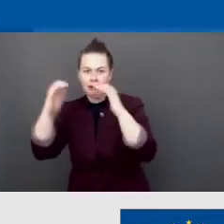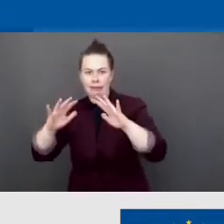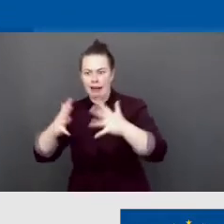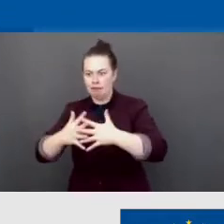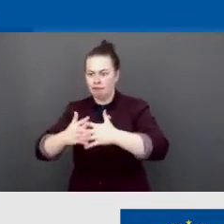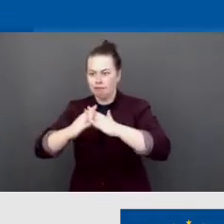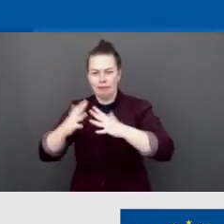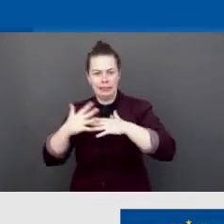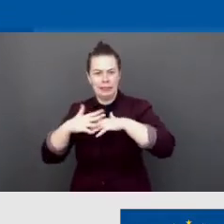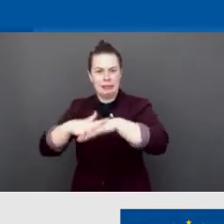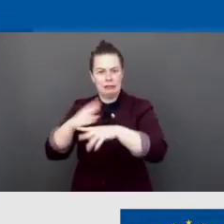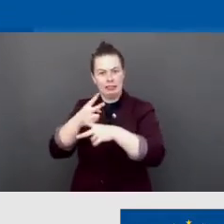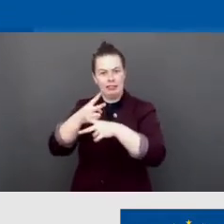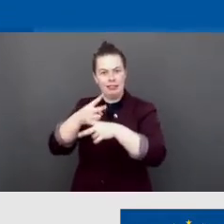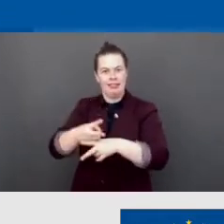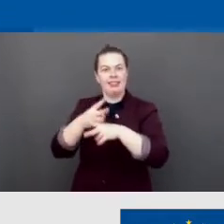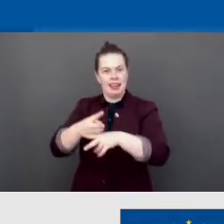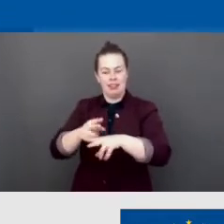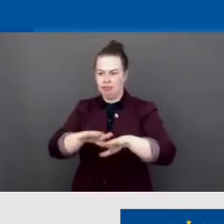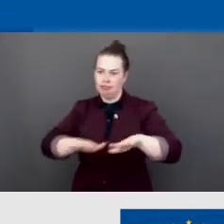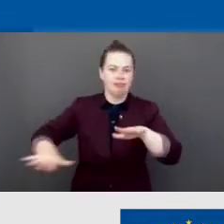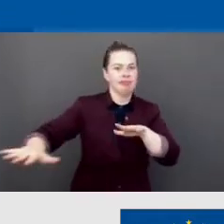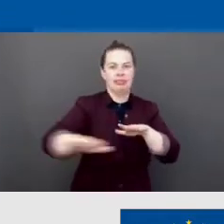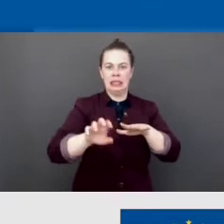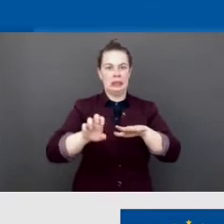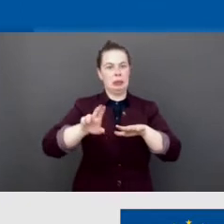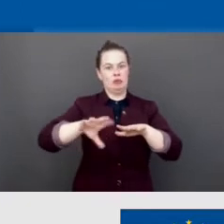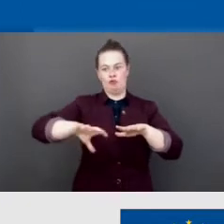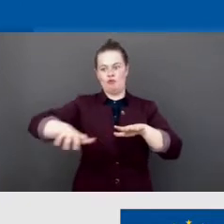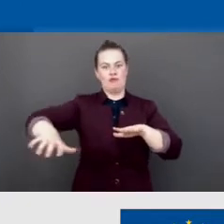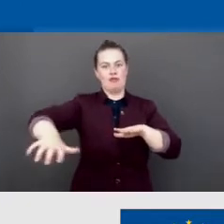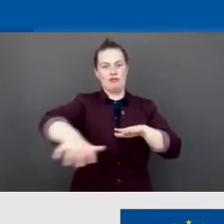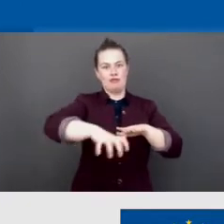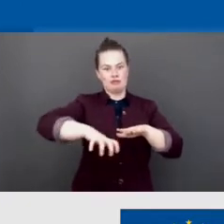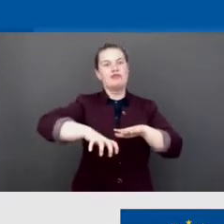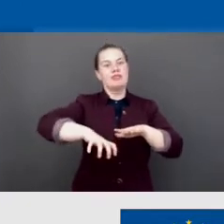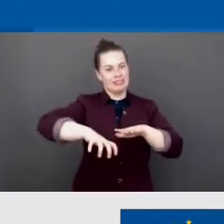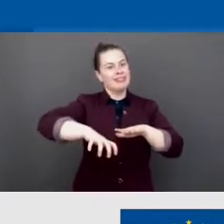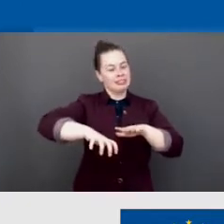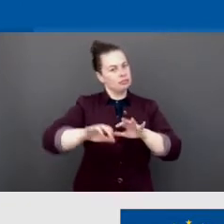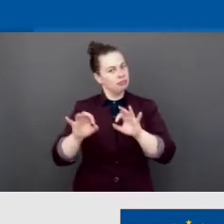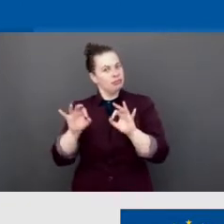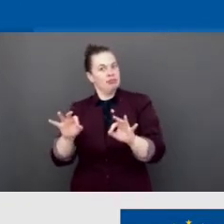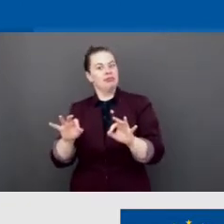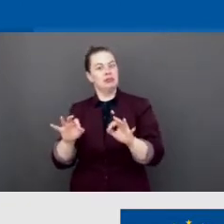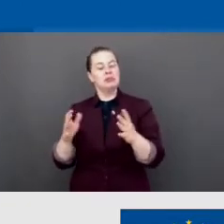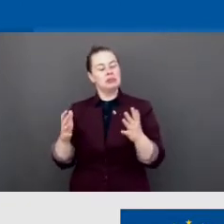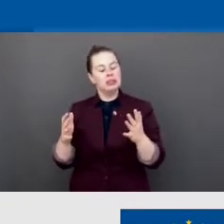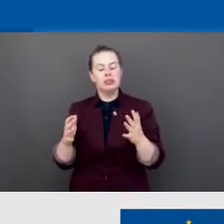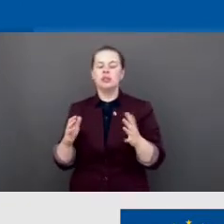regulating as well the integrated care models from European member states. In